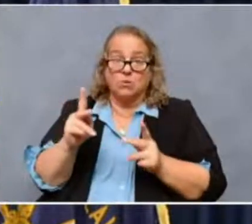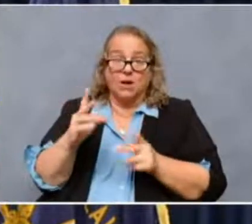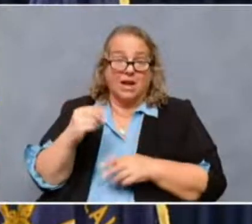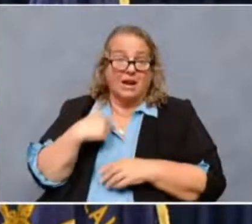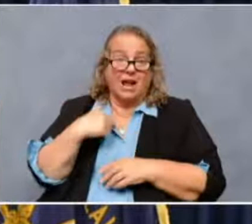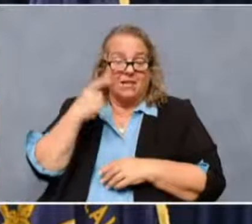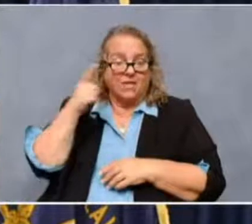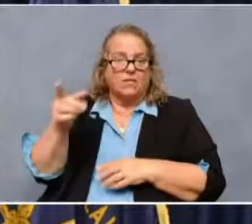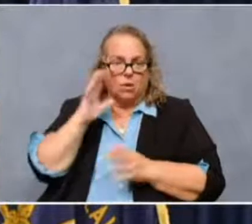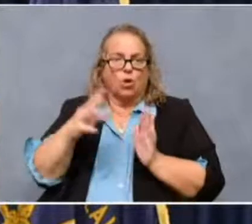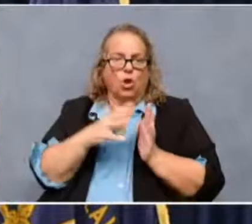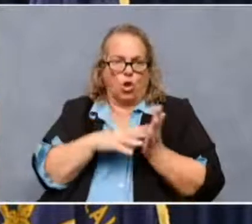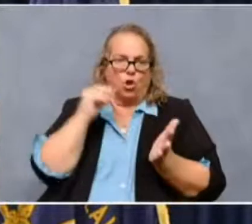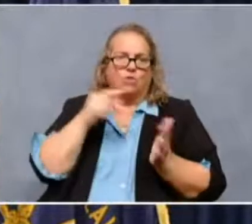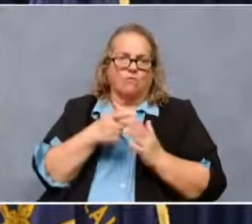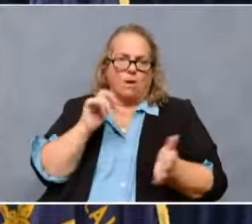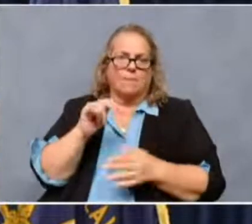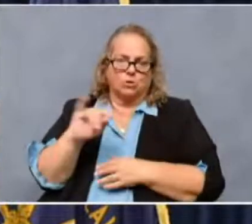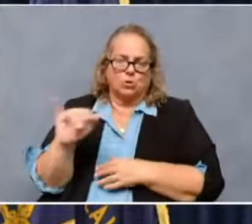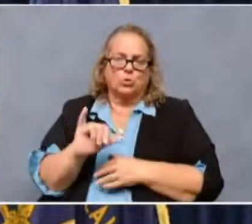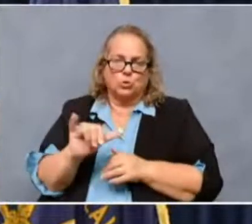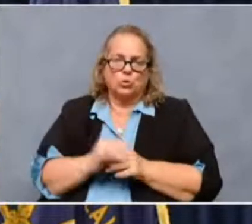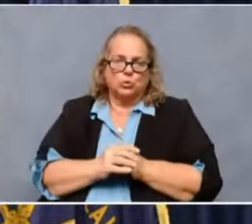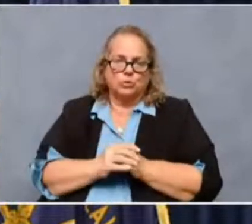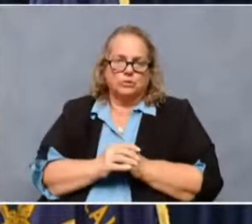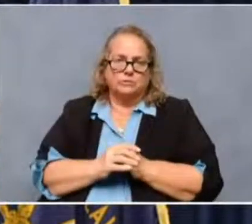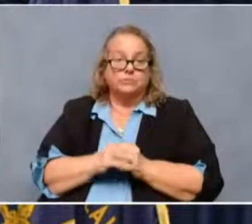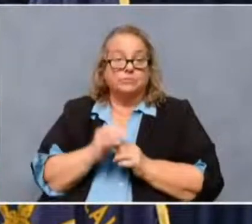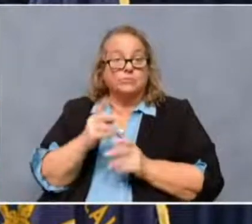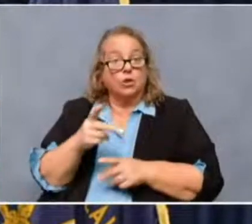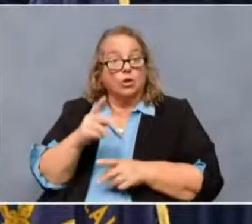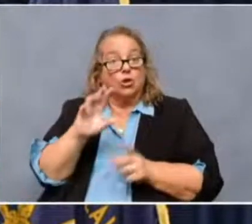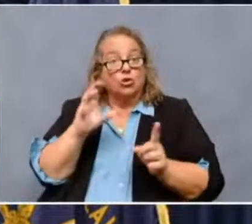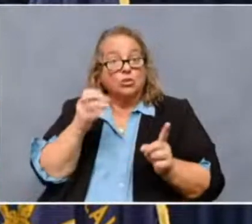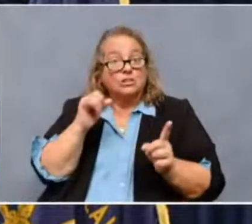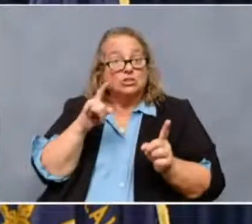from it too. All right, do we have Kristen Kennedy?